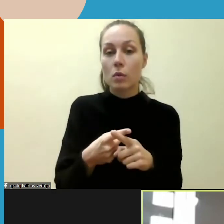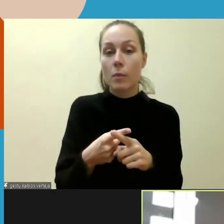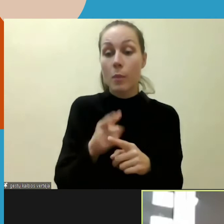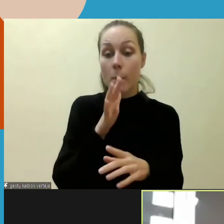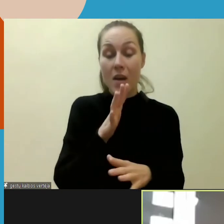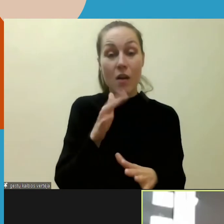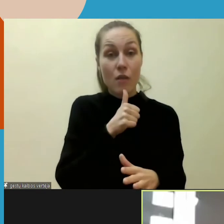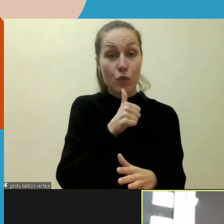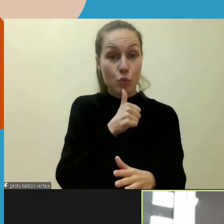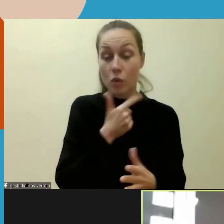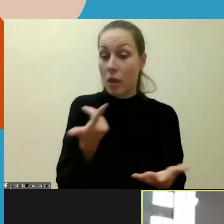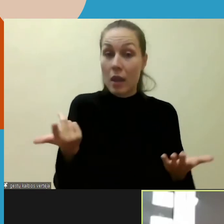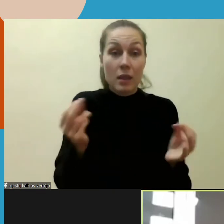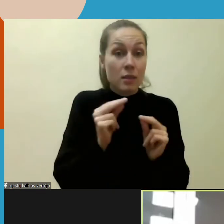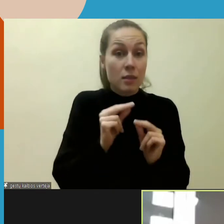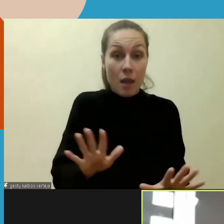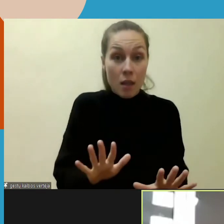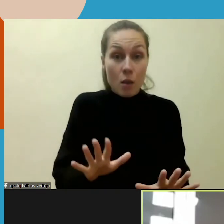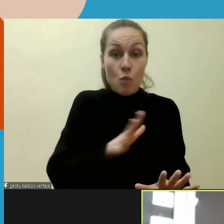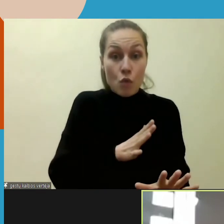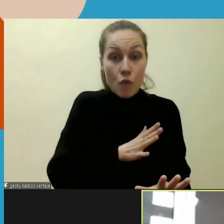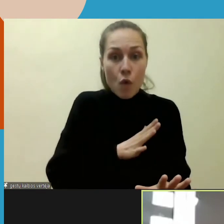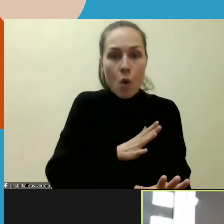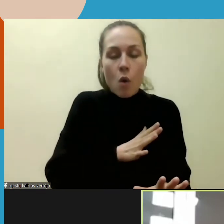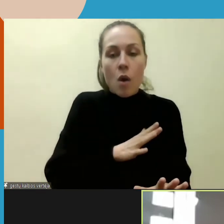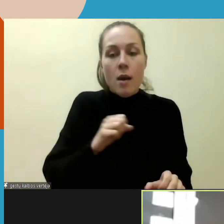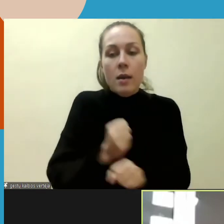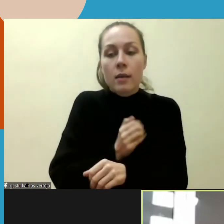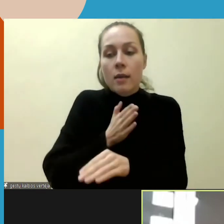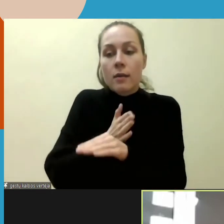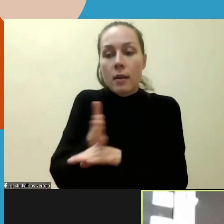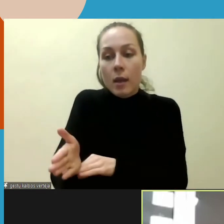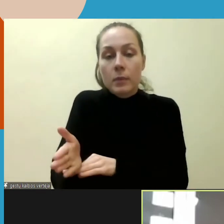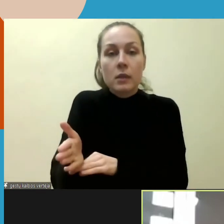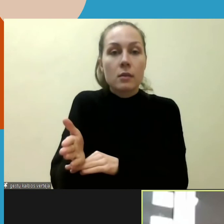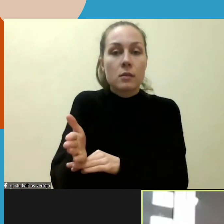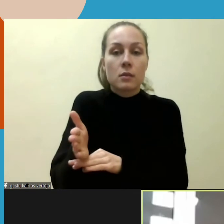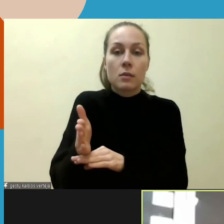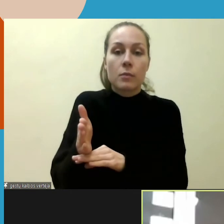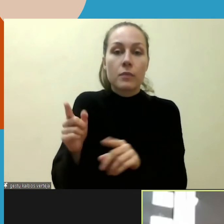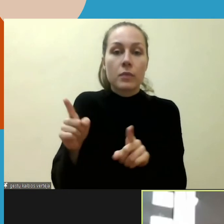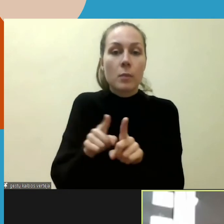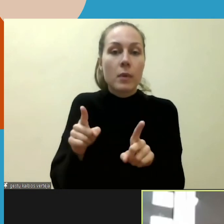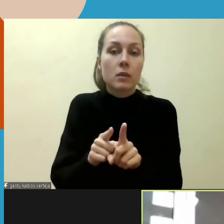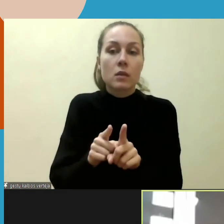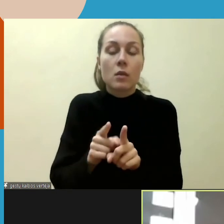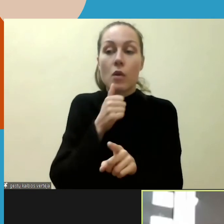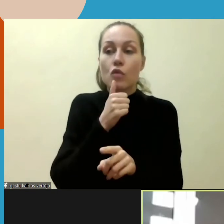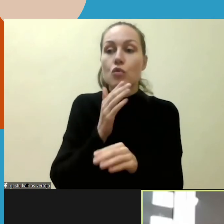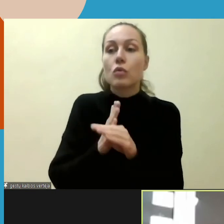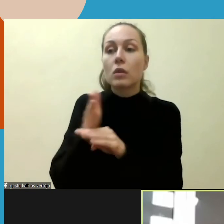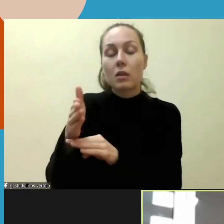to show them the contacts if, let's say, they have certain